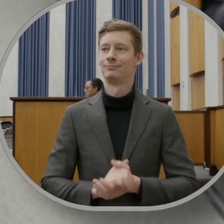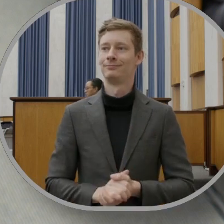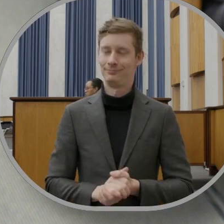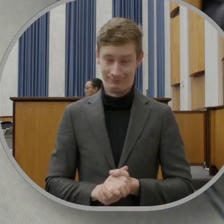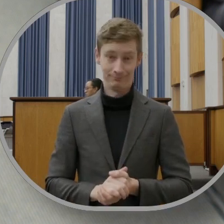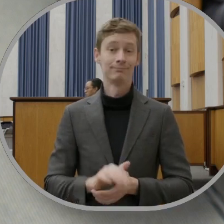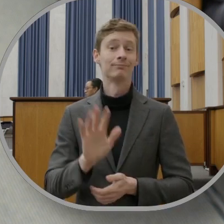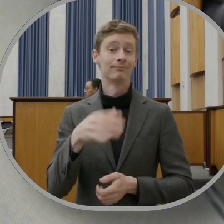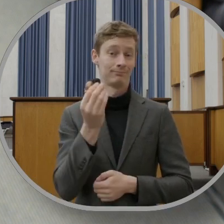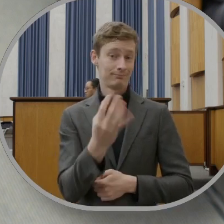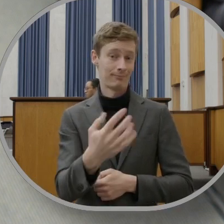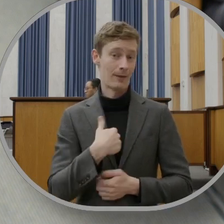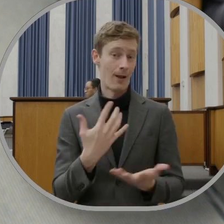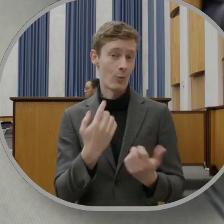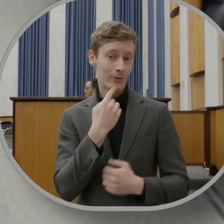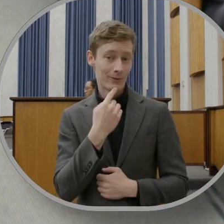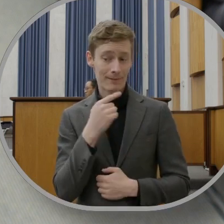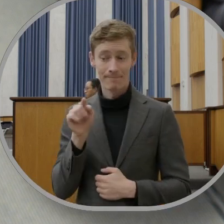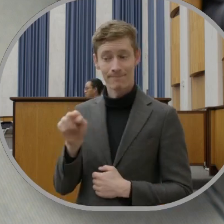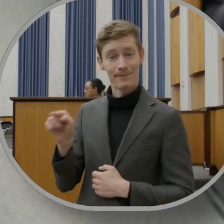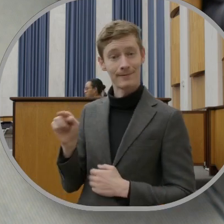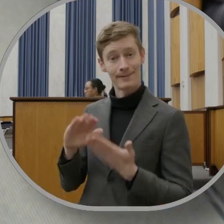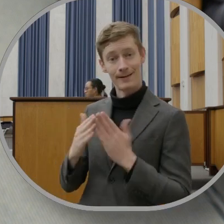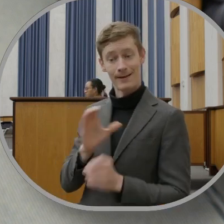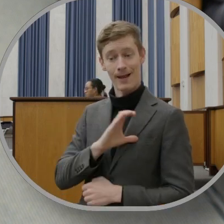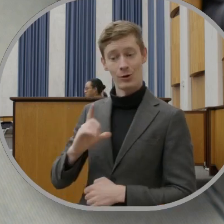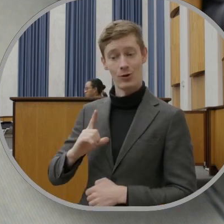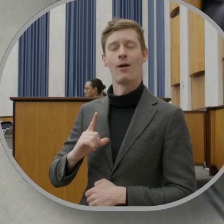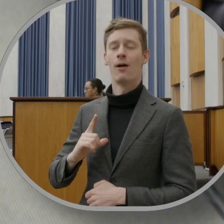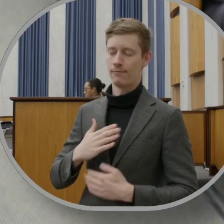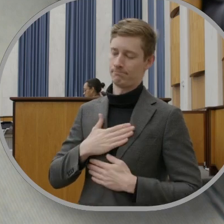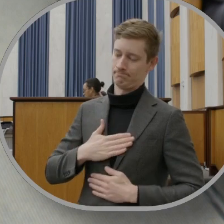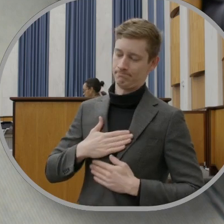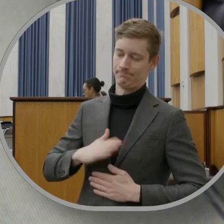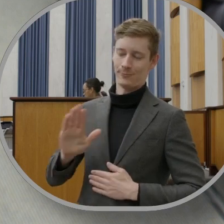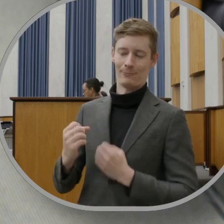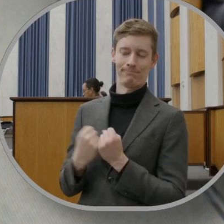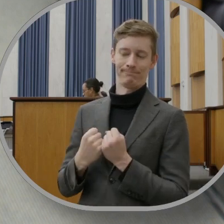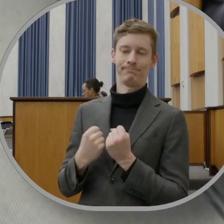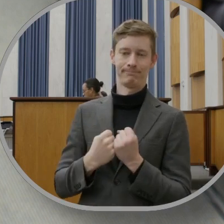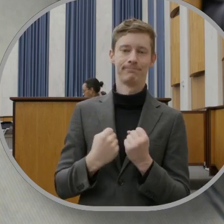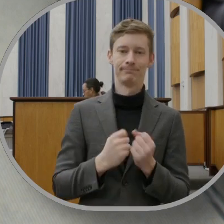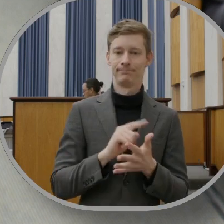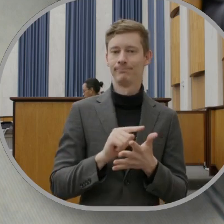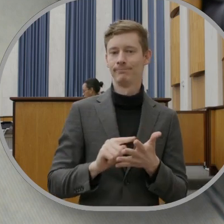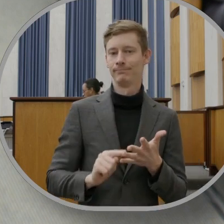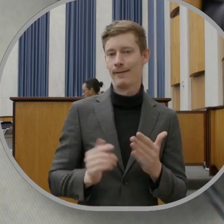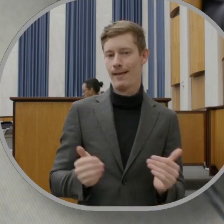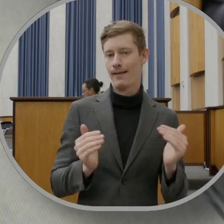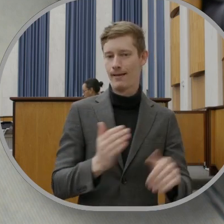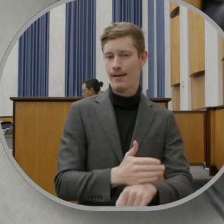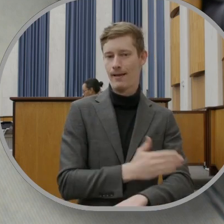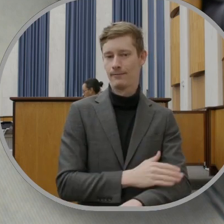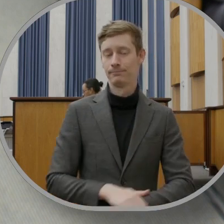And I want to say I appreciate this city council's dedication to supporting these critical community enhancements. In my last